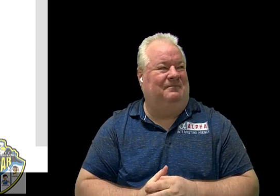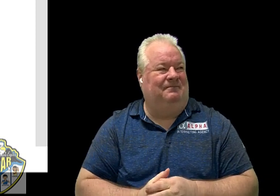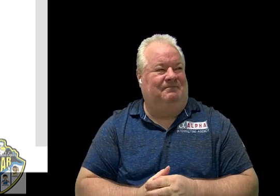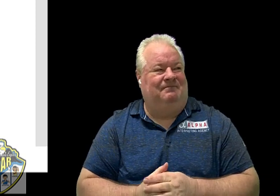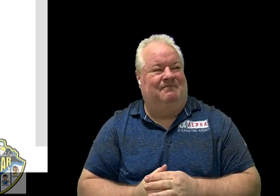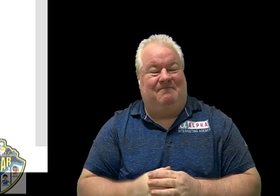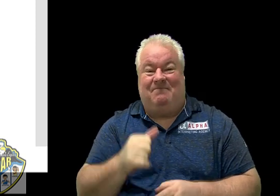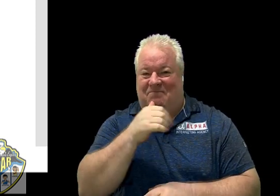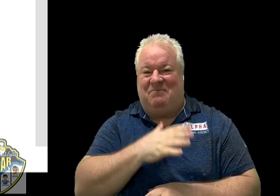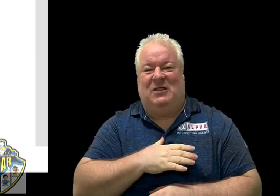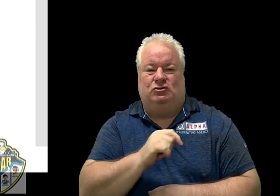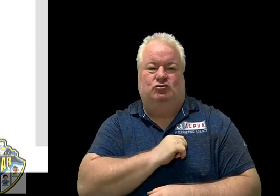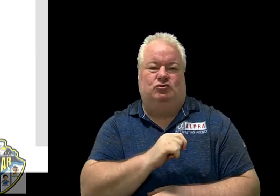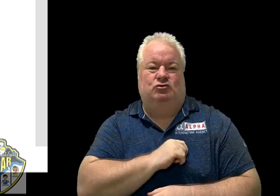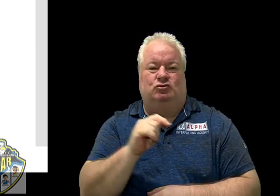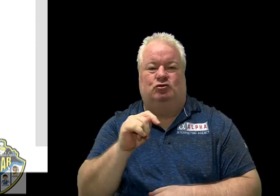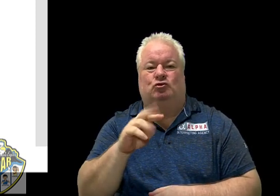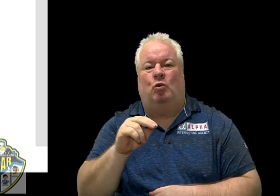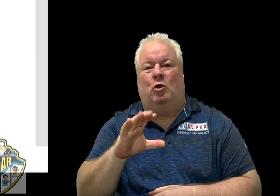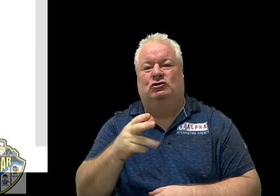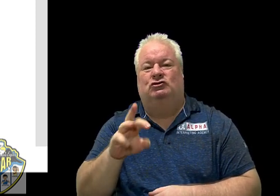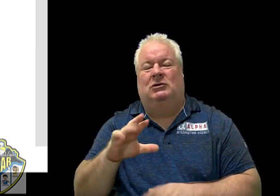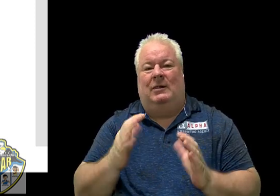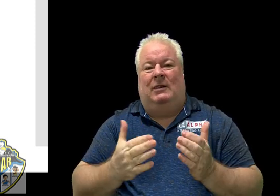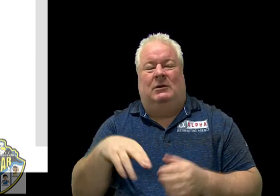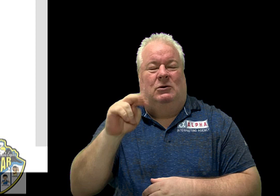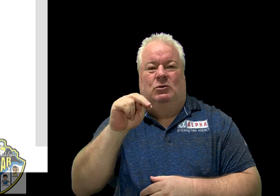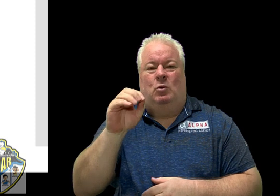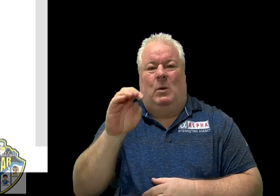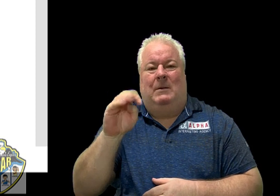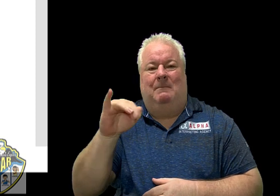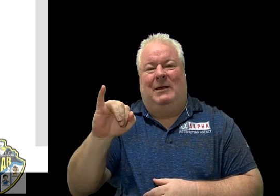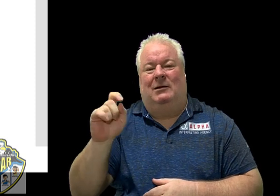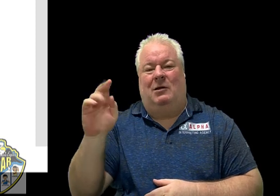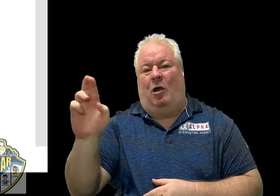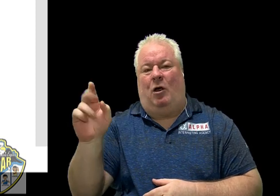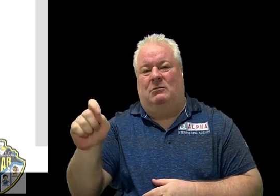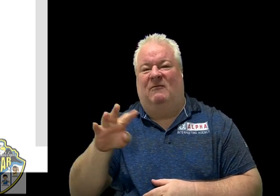And from Mrs. Troster's classroom, Noemi R, fourth grade.